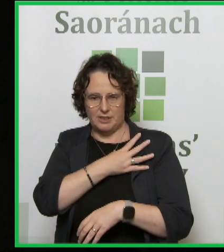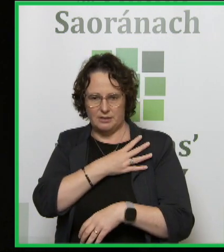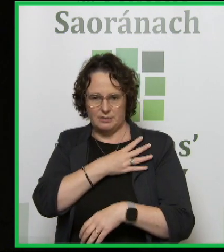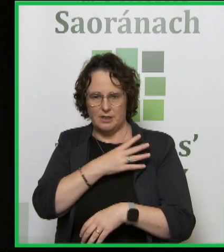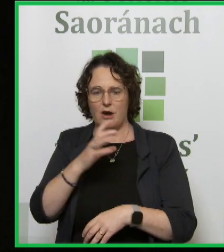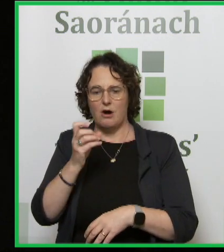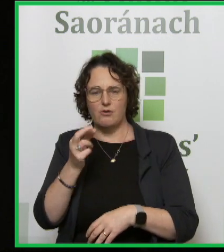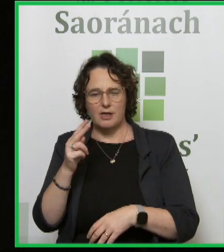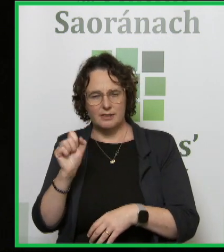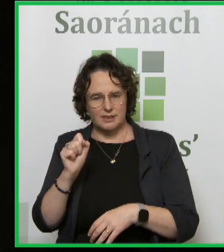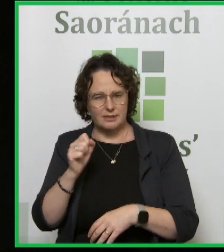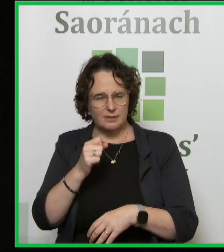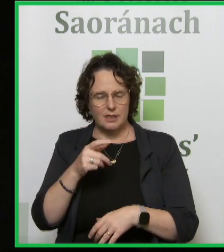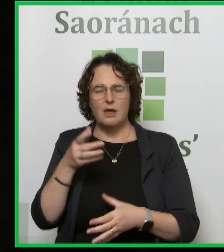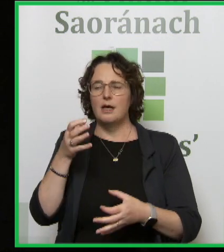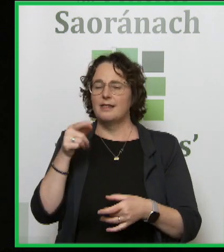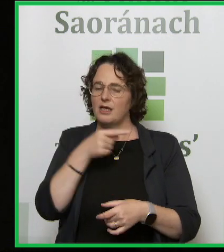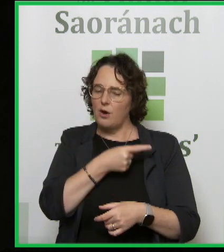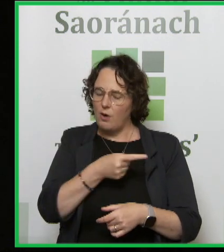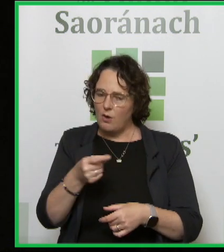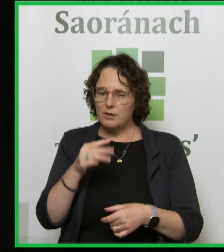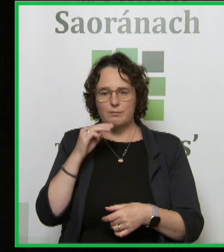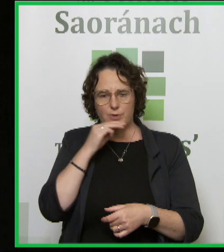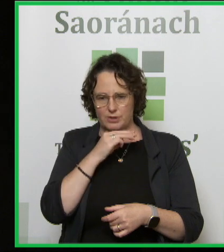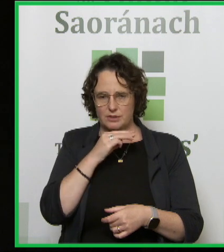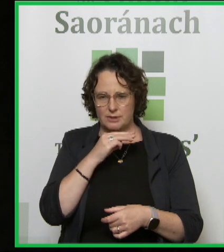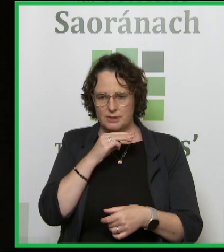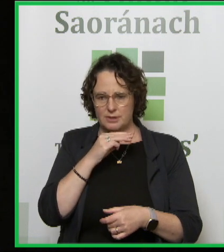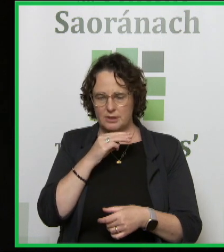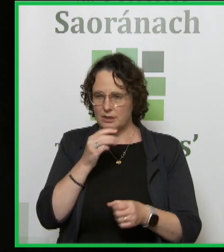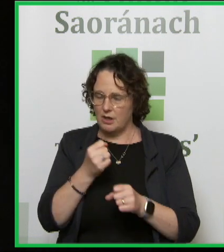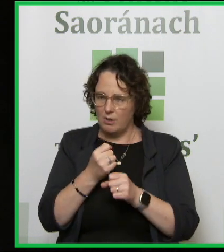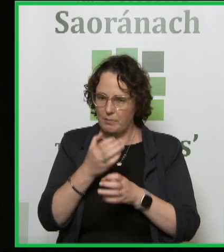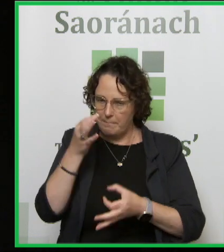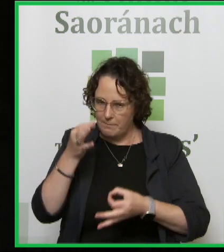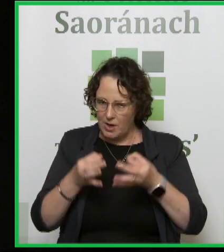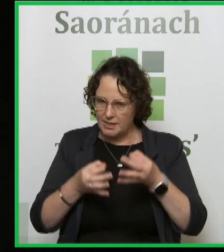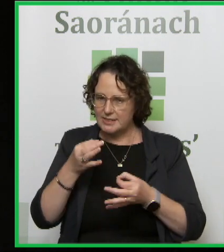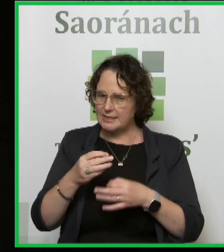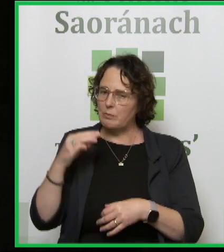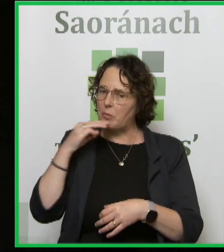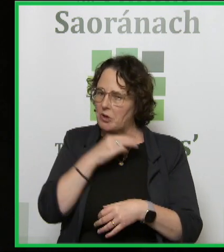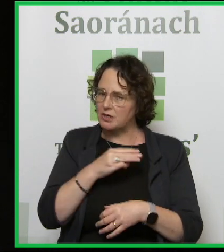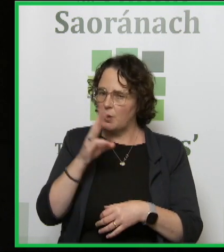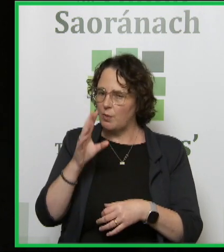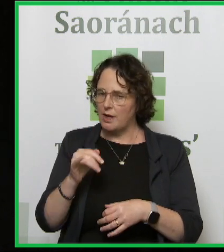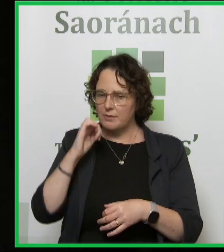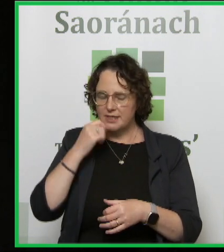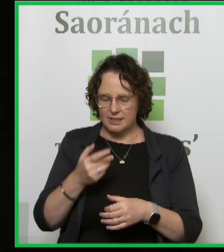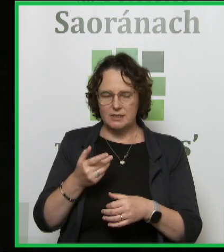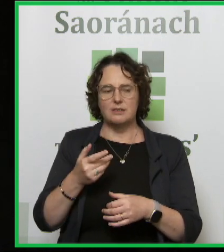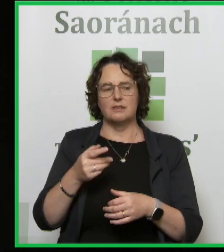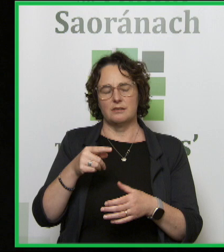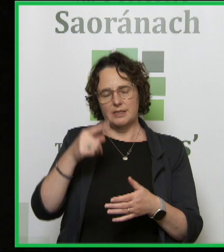matter. Politics matters because ultimately that's where decisions get made in this country and that's where money